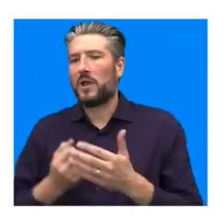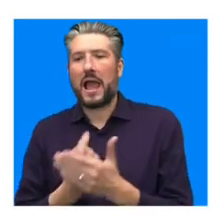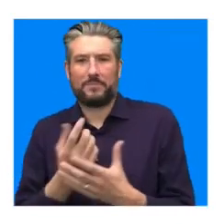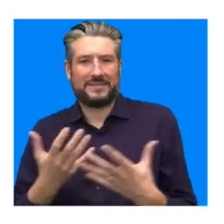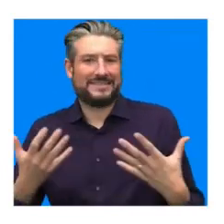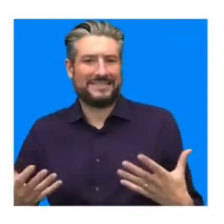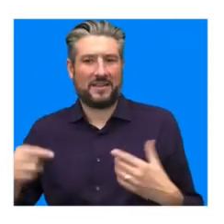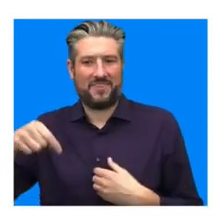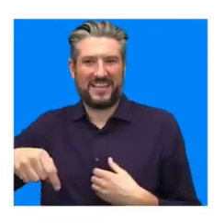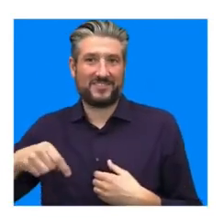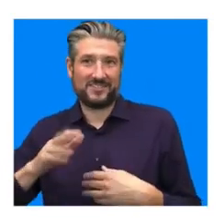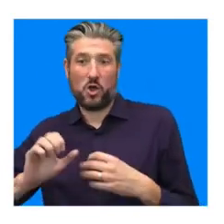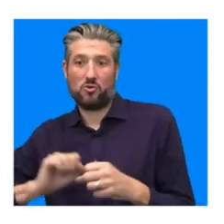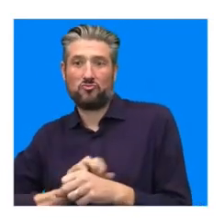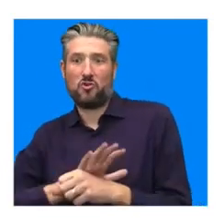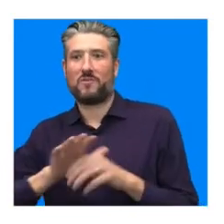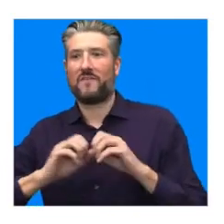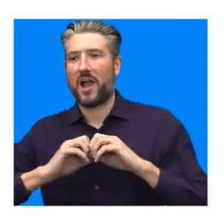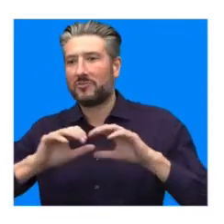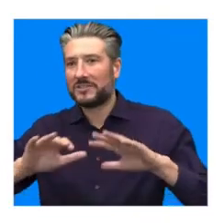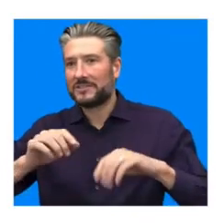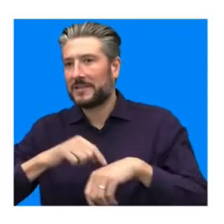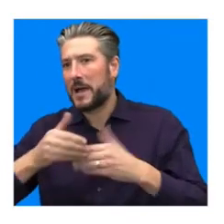that it will be in place for the next one.